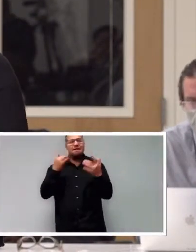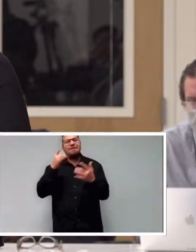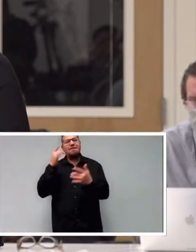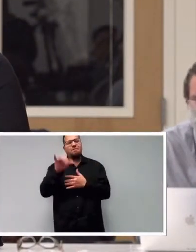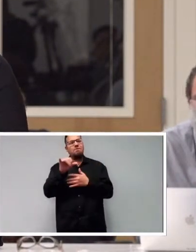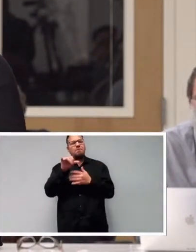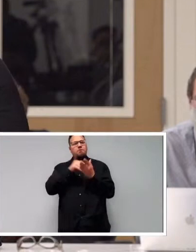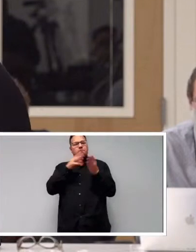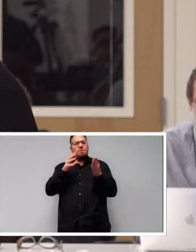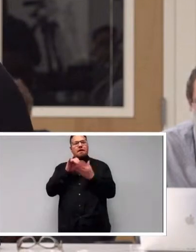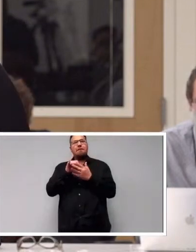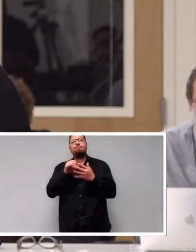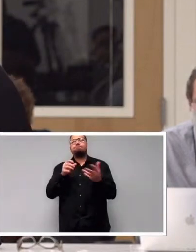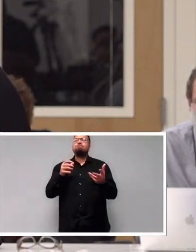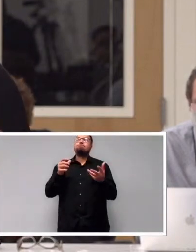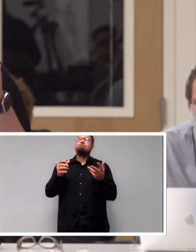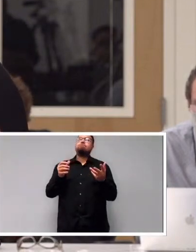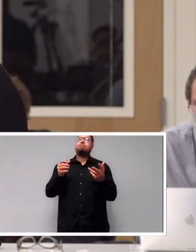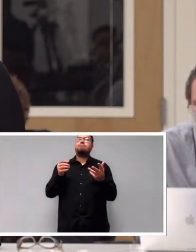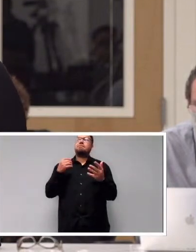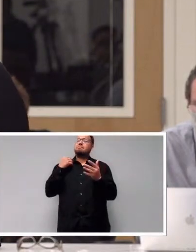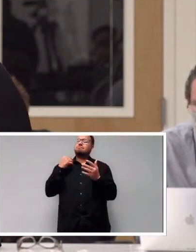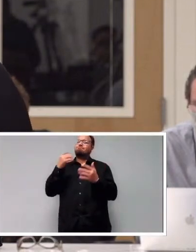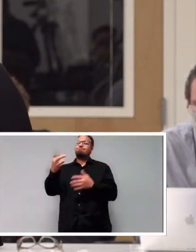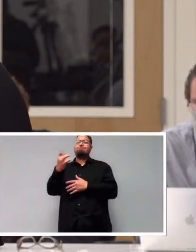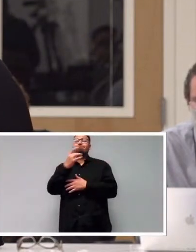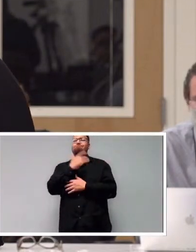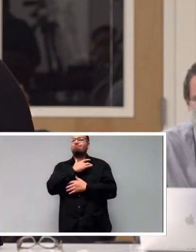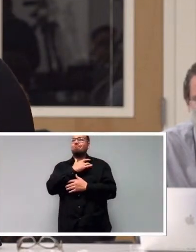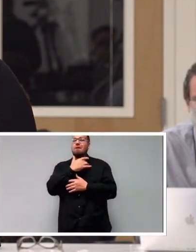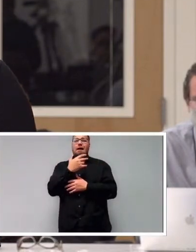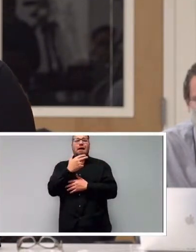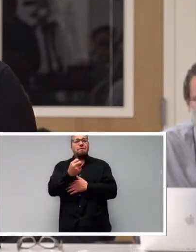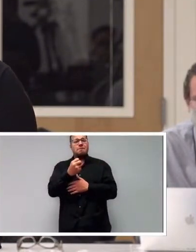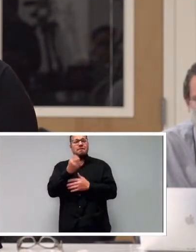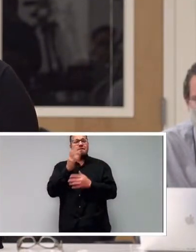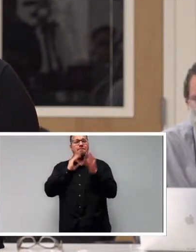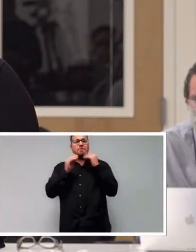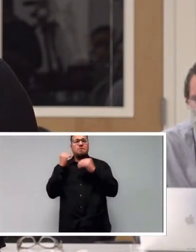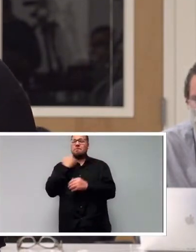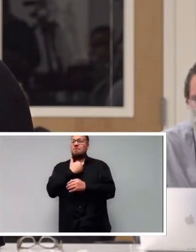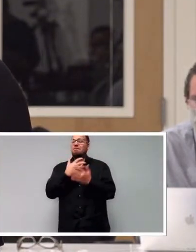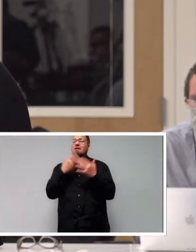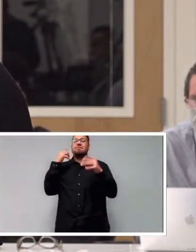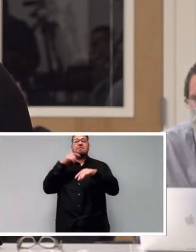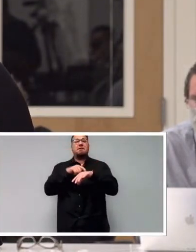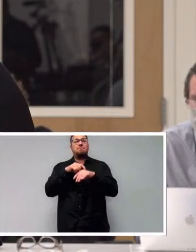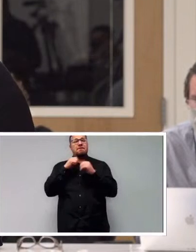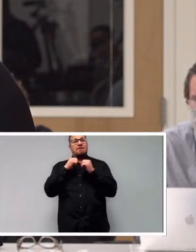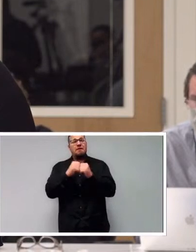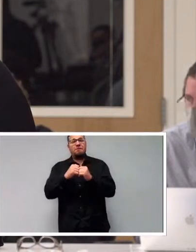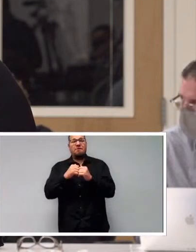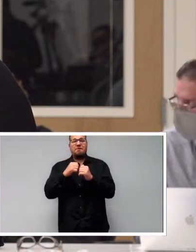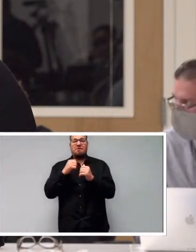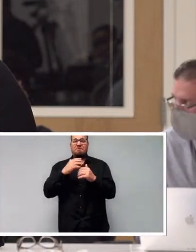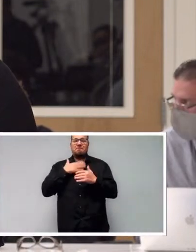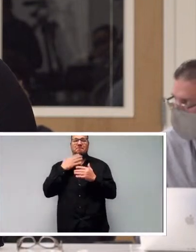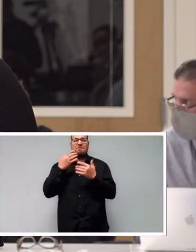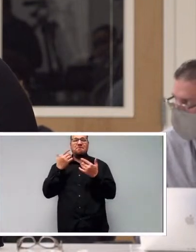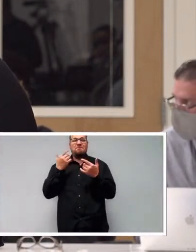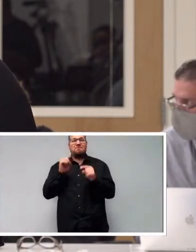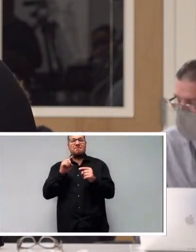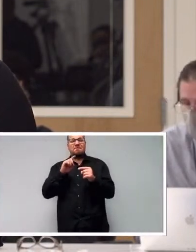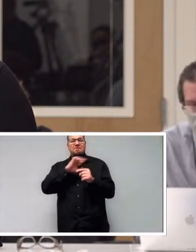that very near to my heart through his high school experience. We spent a lot of time together, and so I was glad when he chose to enroll in our programs,